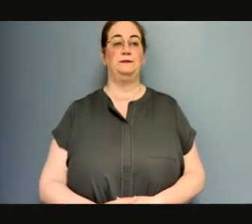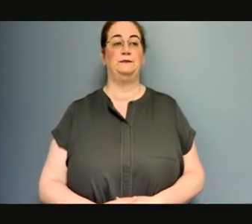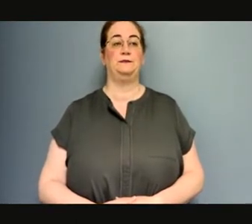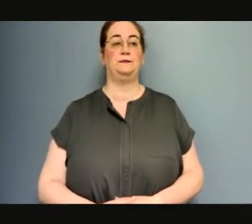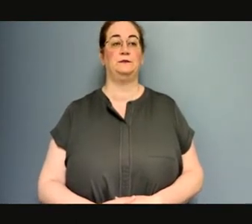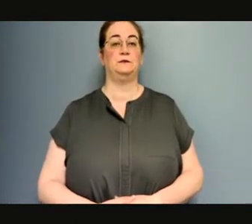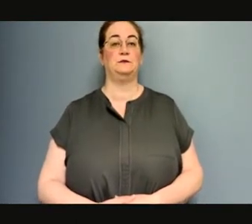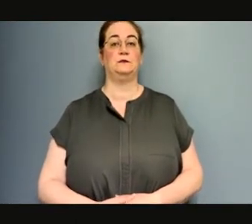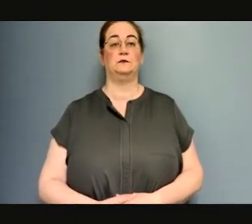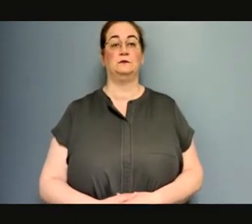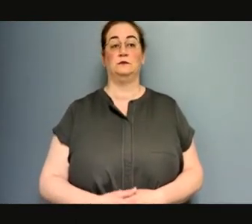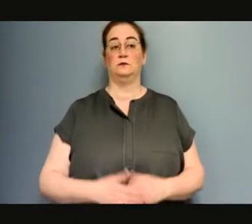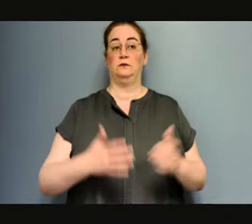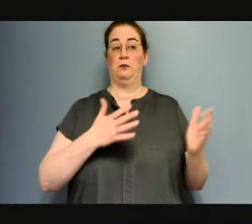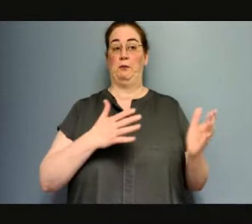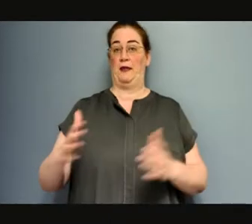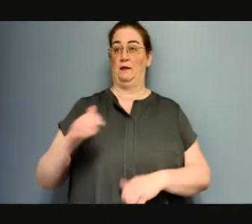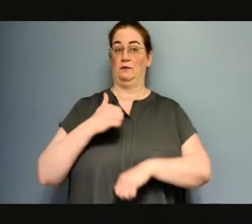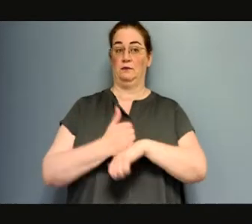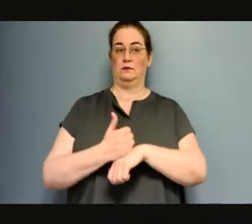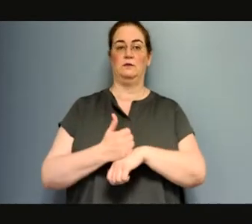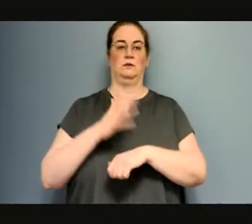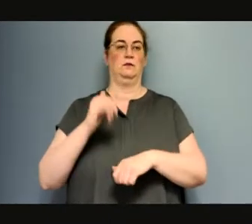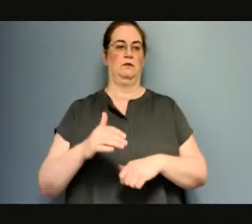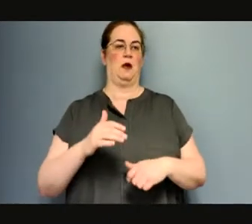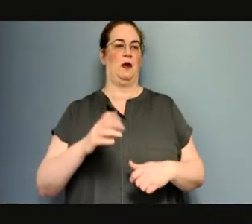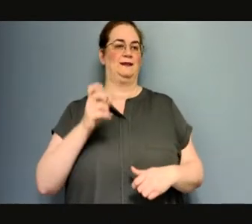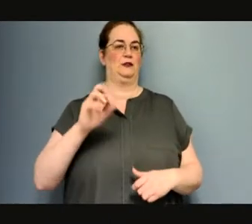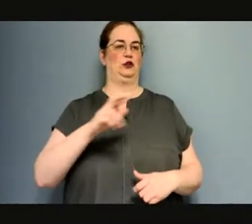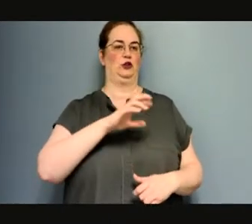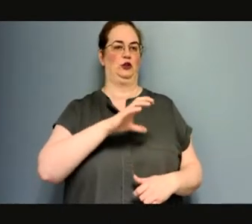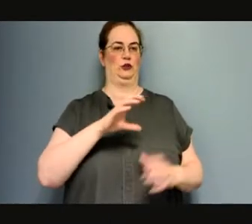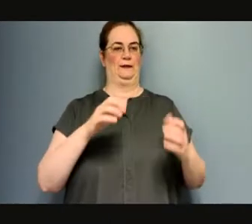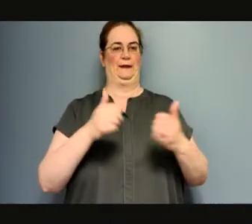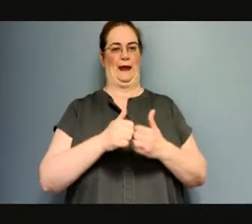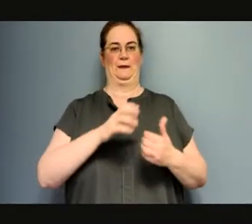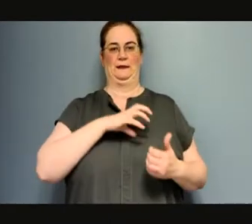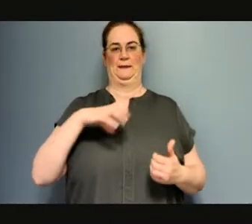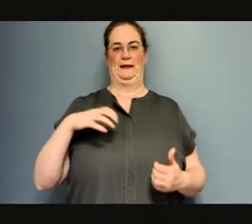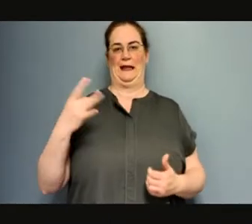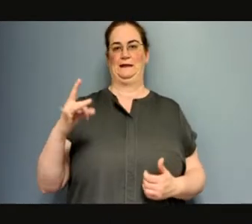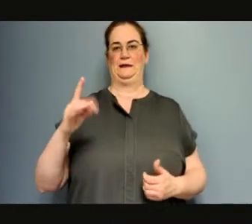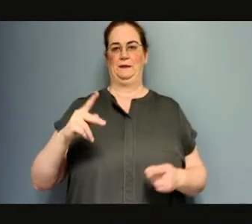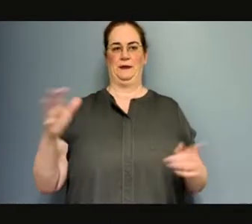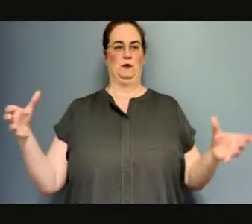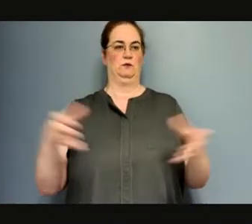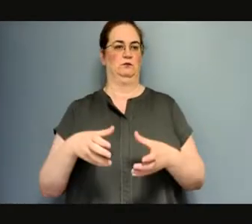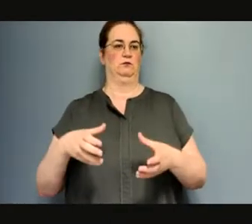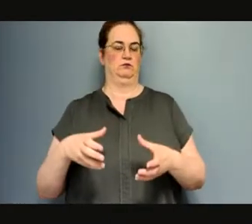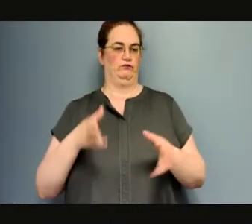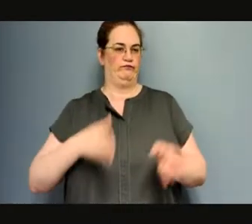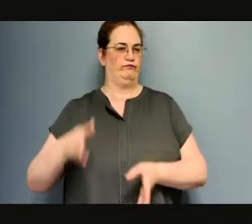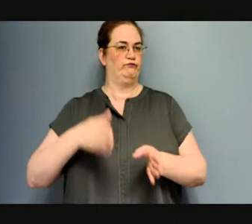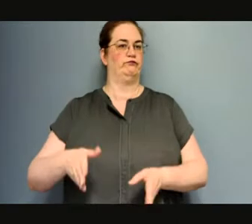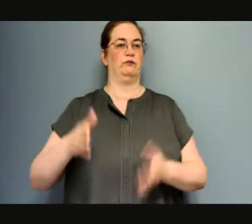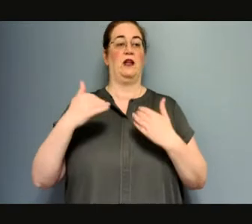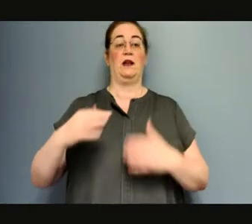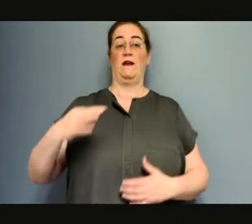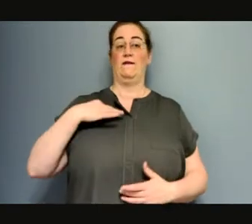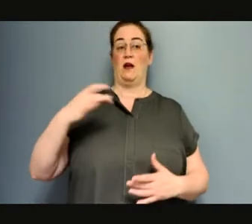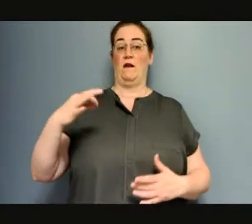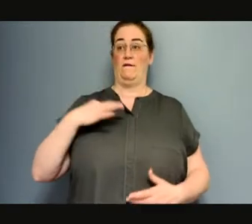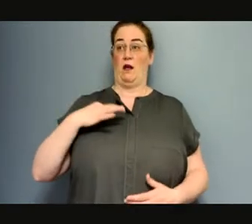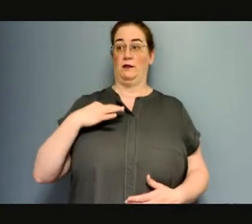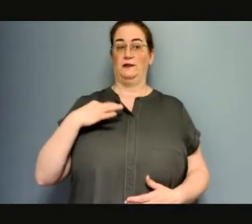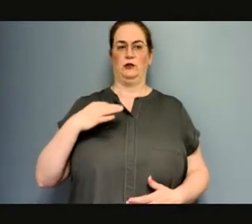Planning and implementation of the games was done by a Senior Games committee of 18 people, and the event volunteers were